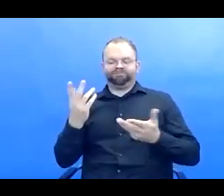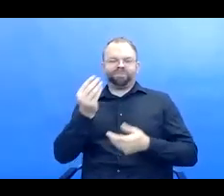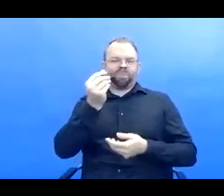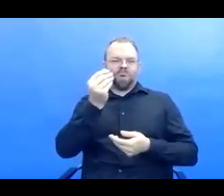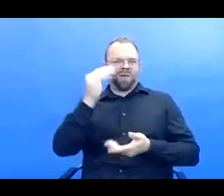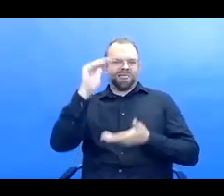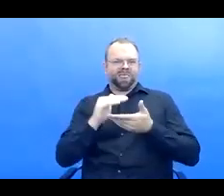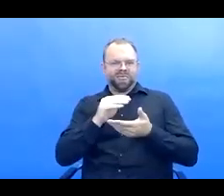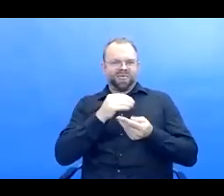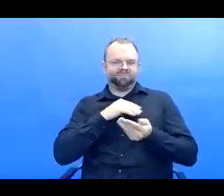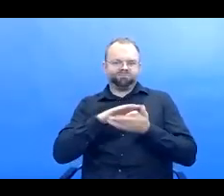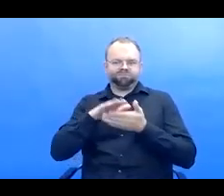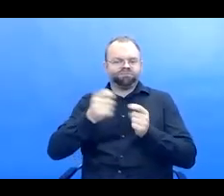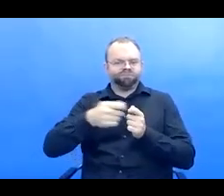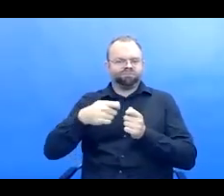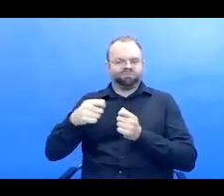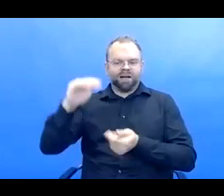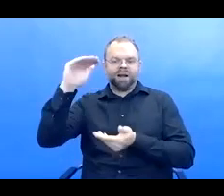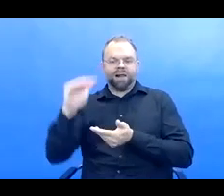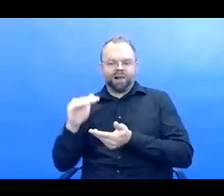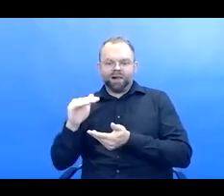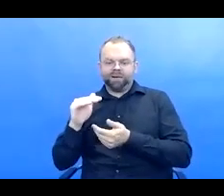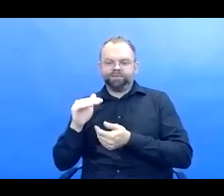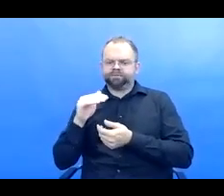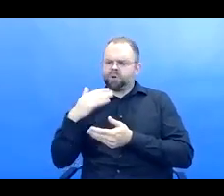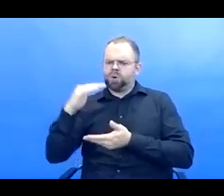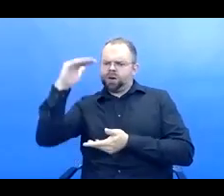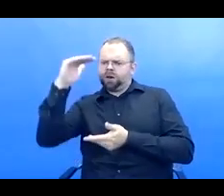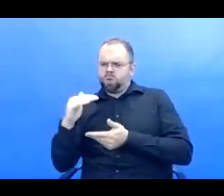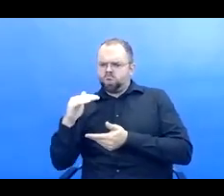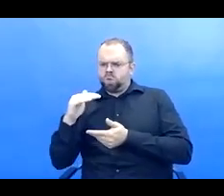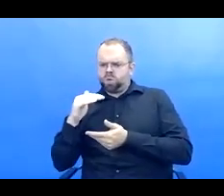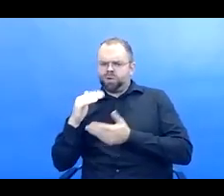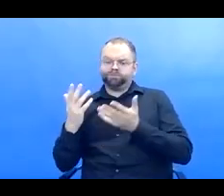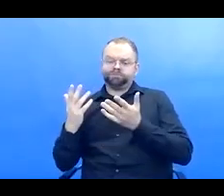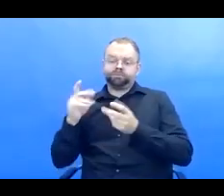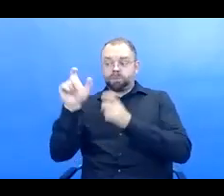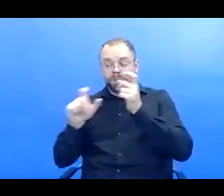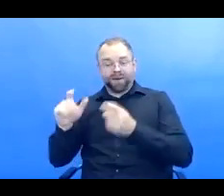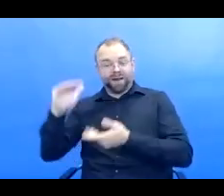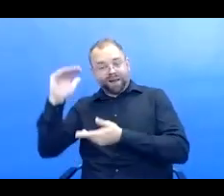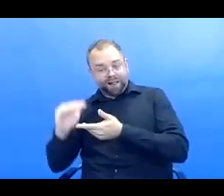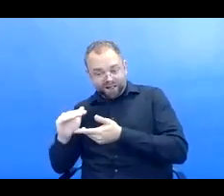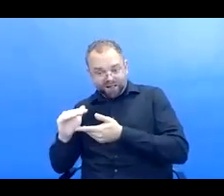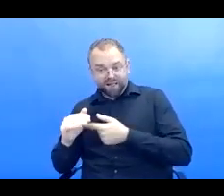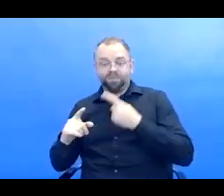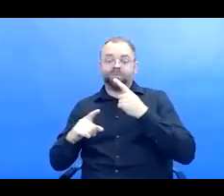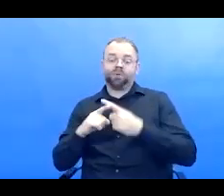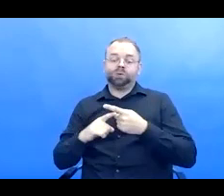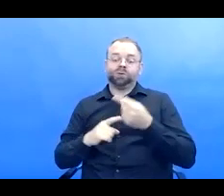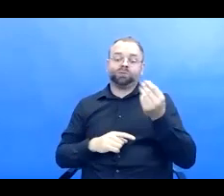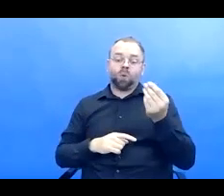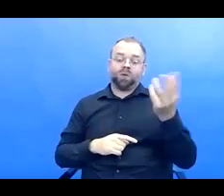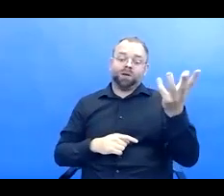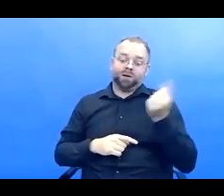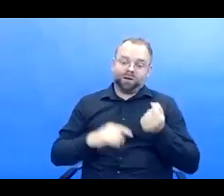So looking at COVID-19 and the response that the government put forward for persons with disabilities and their families,